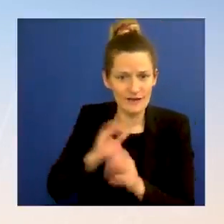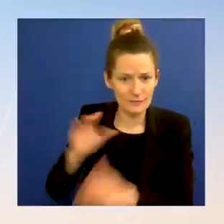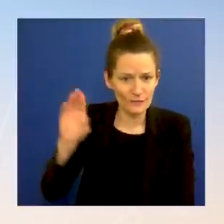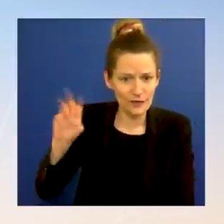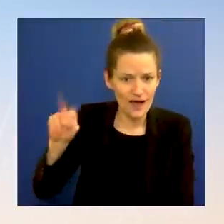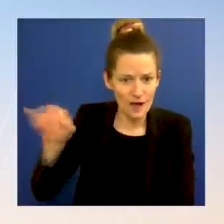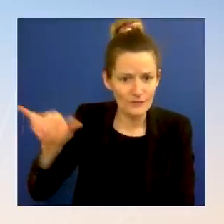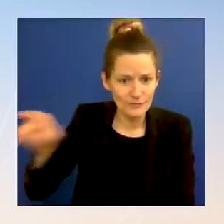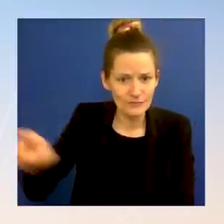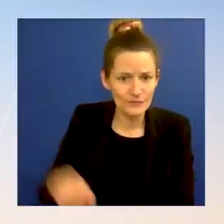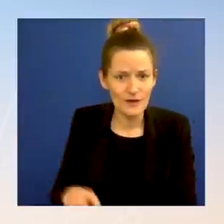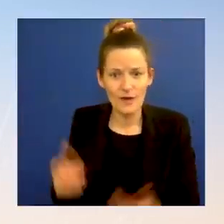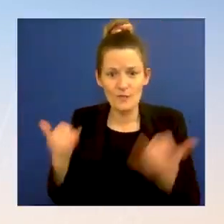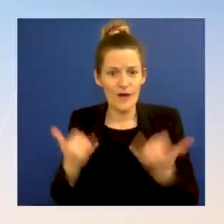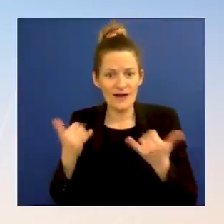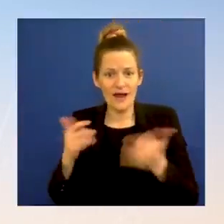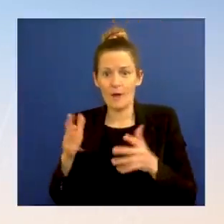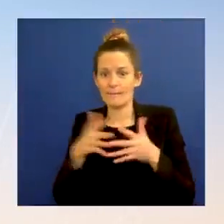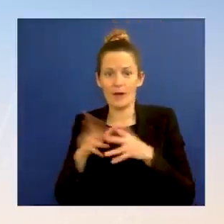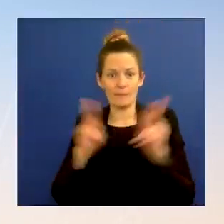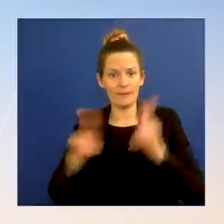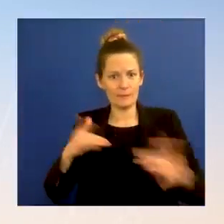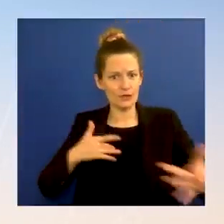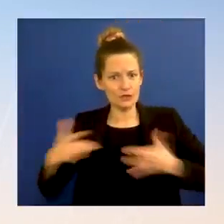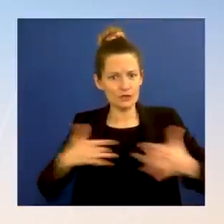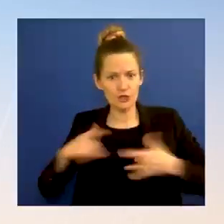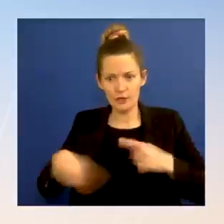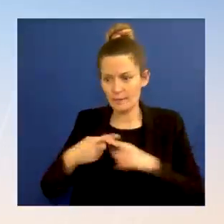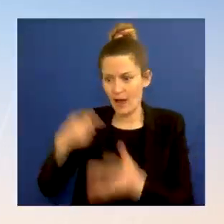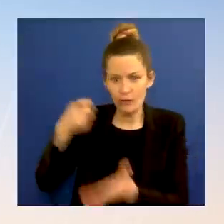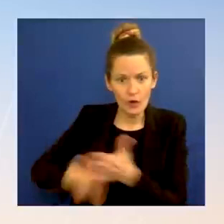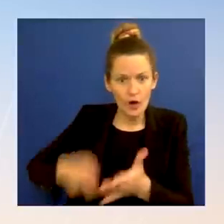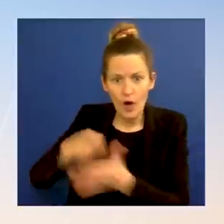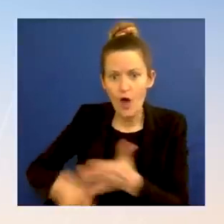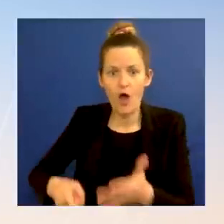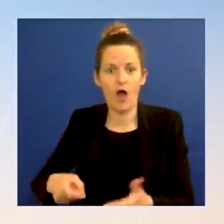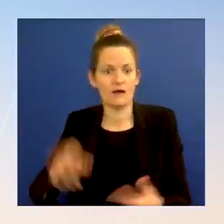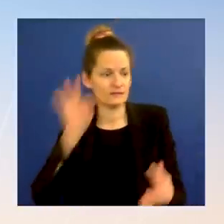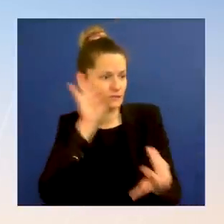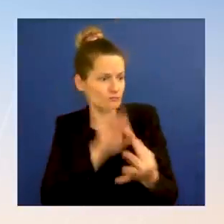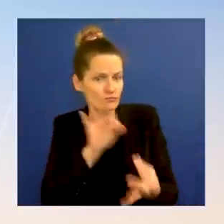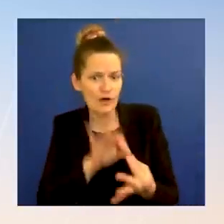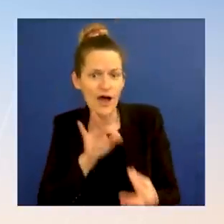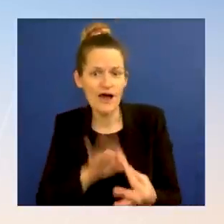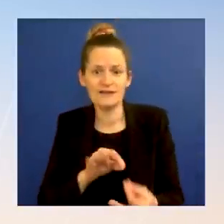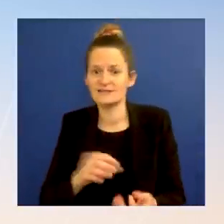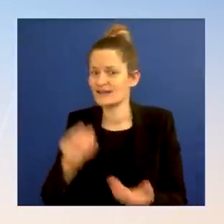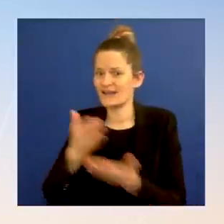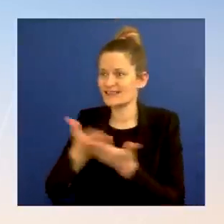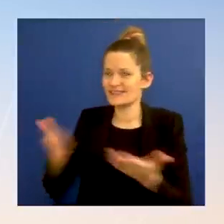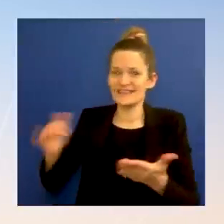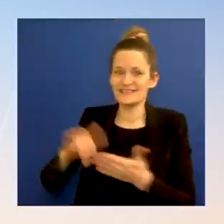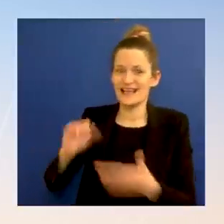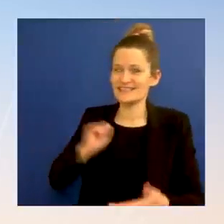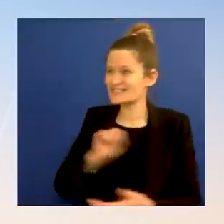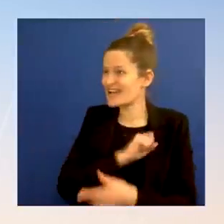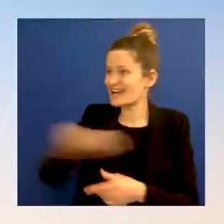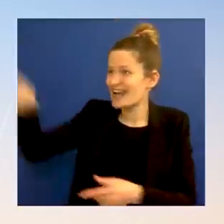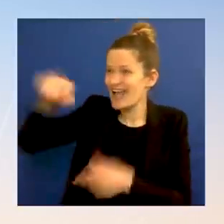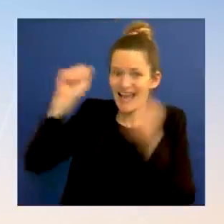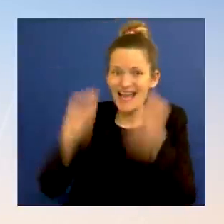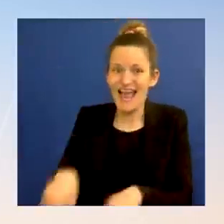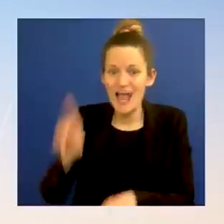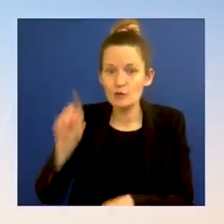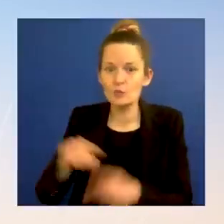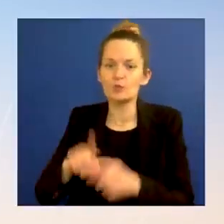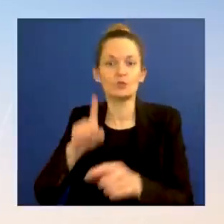minds of Americans, one thing that the Senate could do is confirm these nominees. Go ahead. Russia has cut off access to